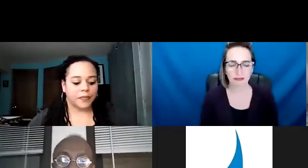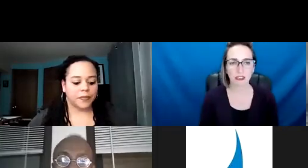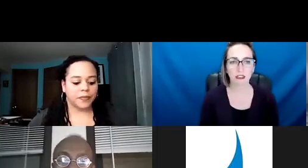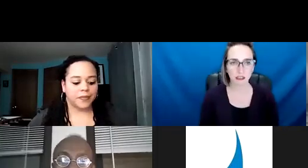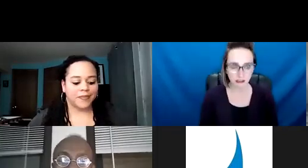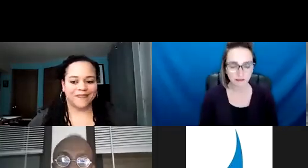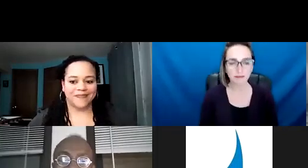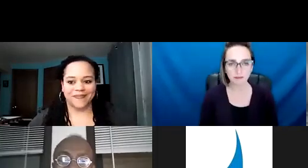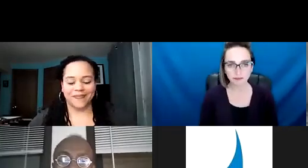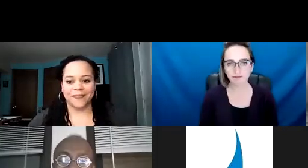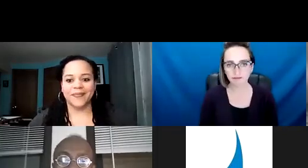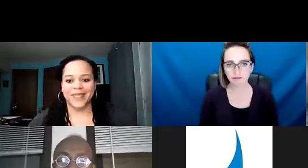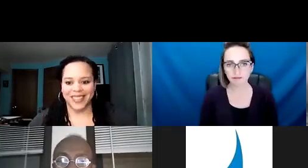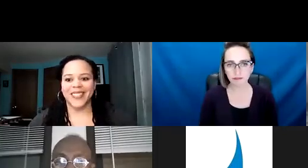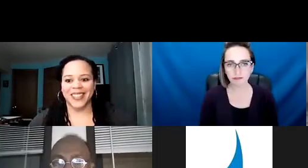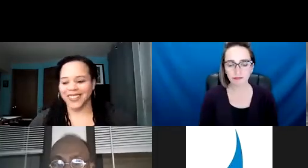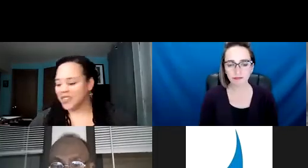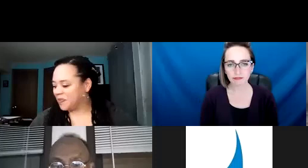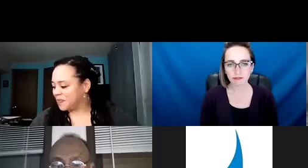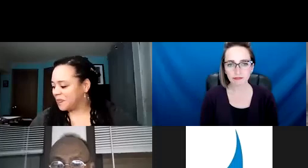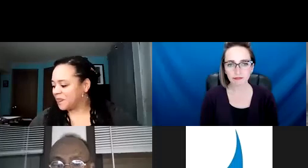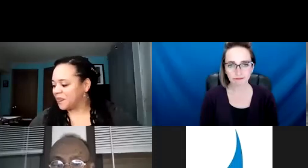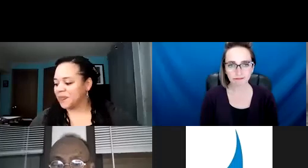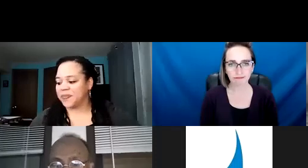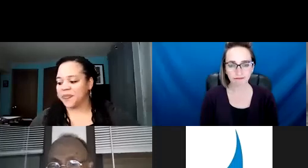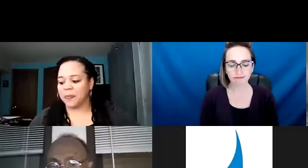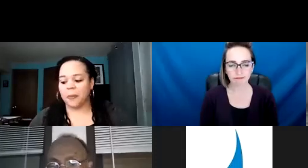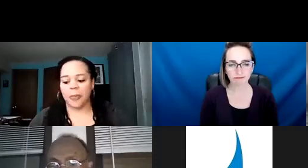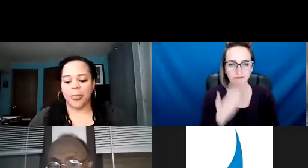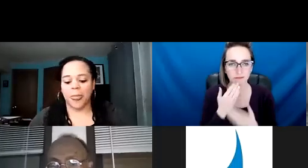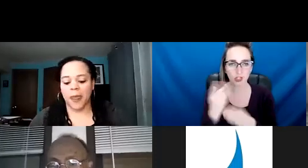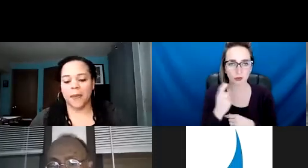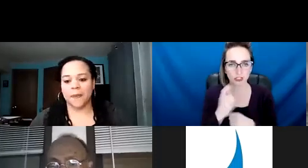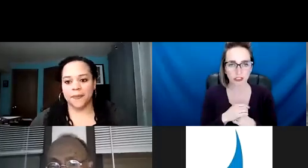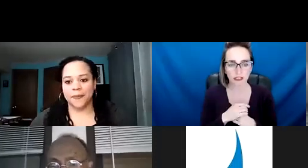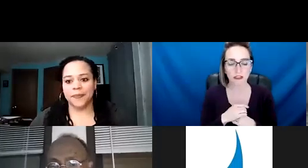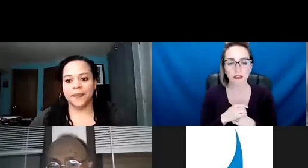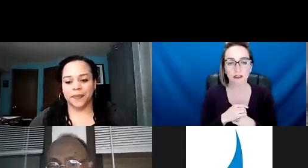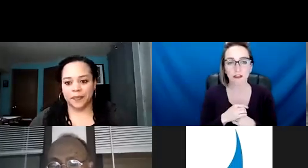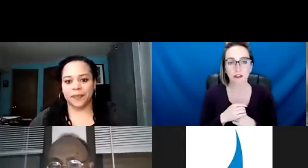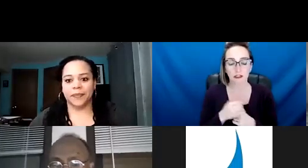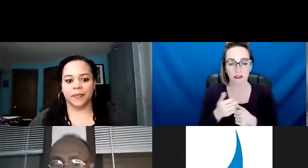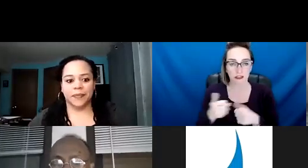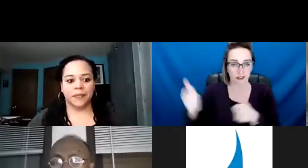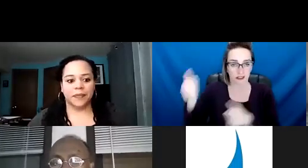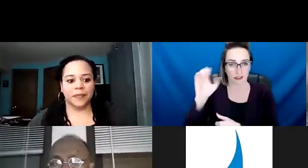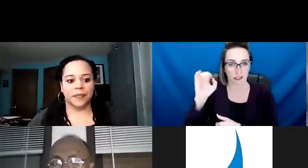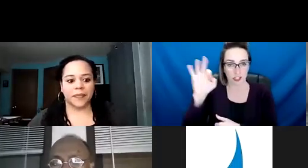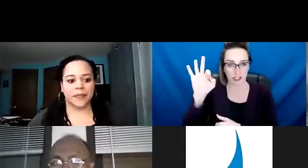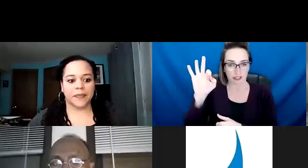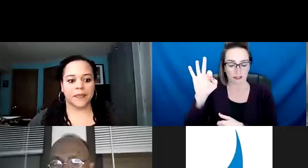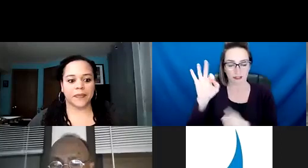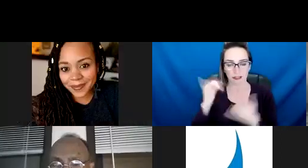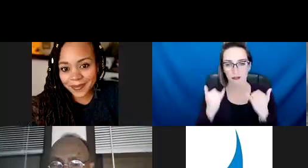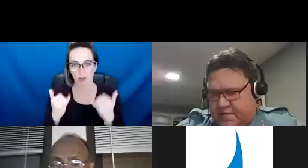Okay. Uh, got unmuted here. So, um, uh, another great question. So I can tell you that the chief has really, uh, focused on,